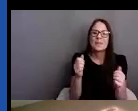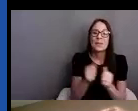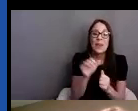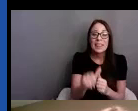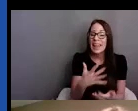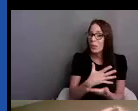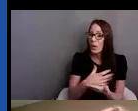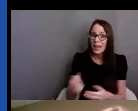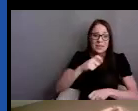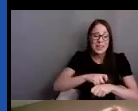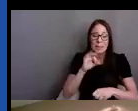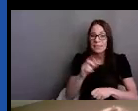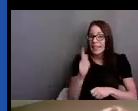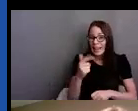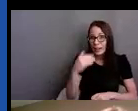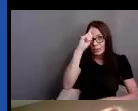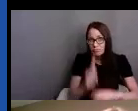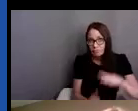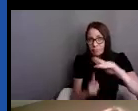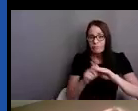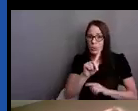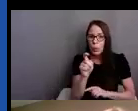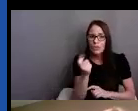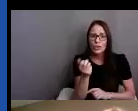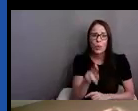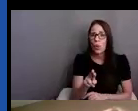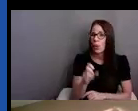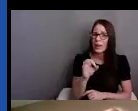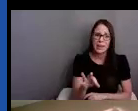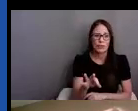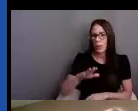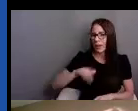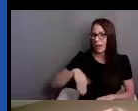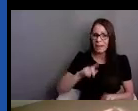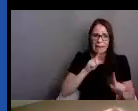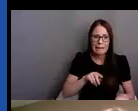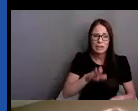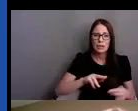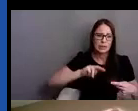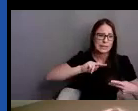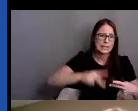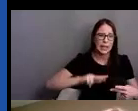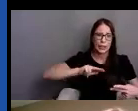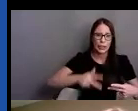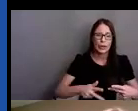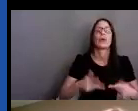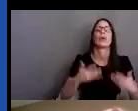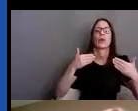a question that comes up later, if we didn't get to your second or third question, go ahead and send those over to